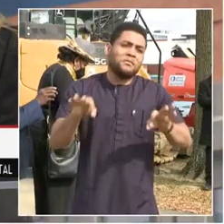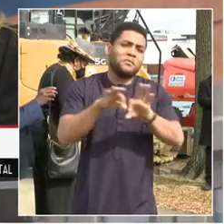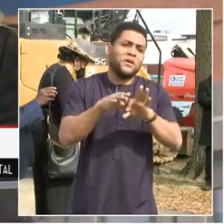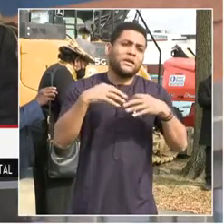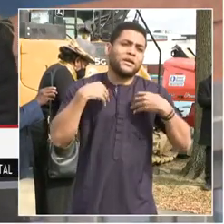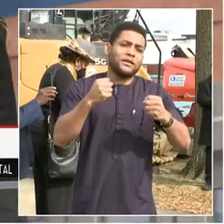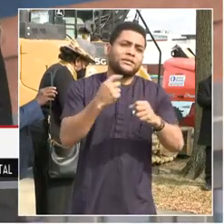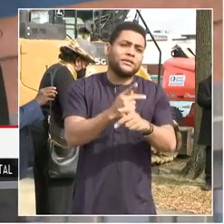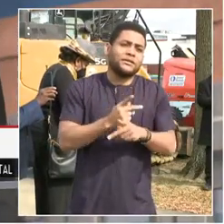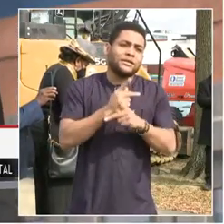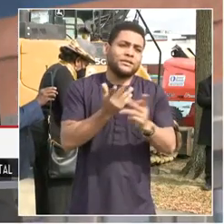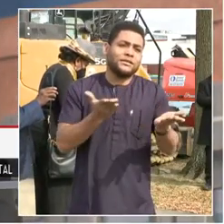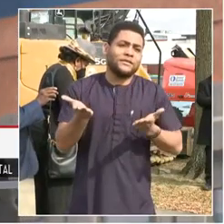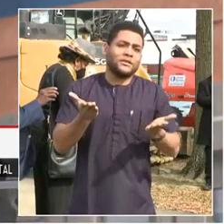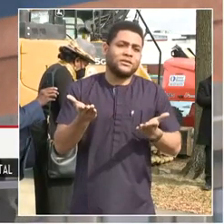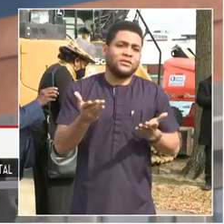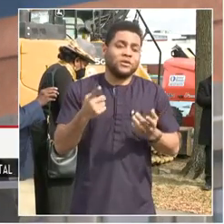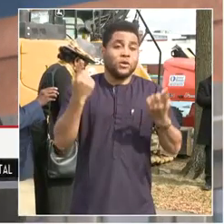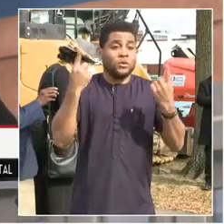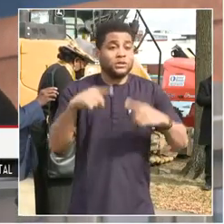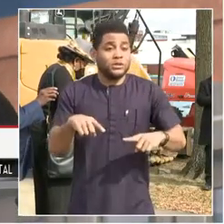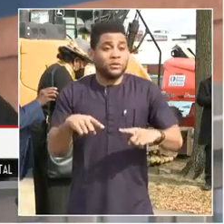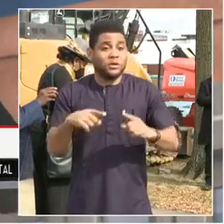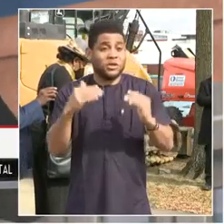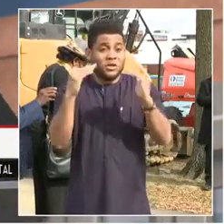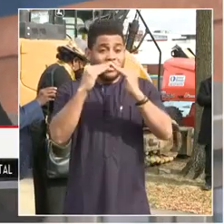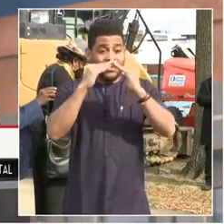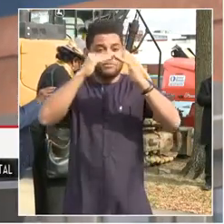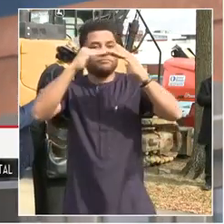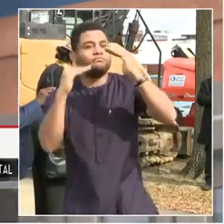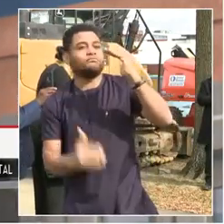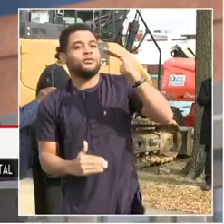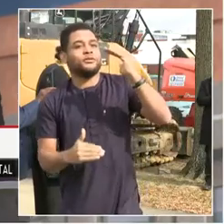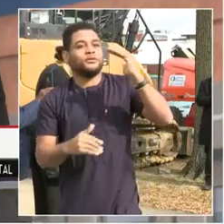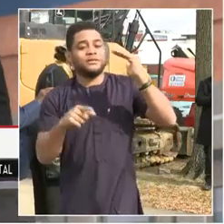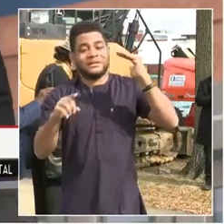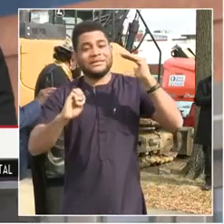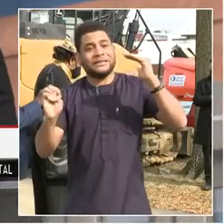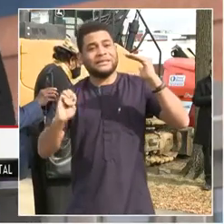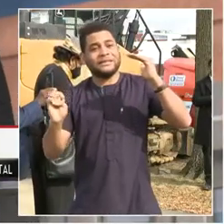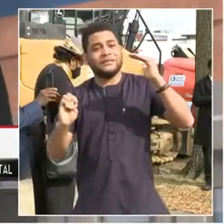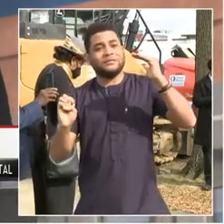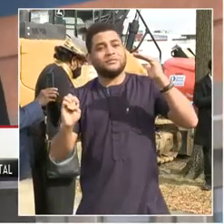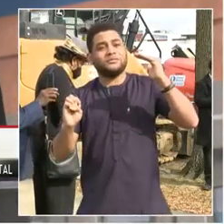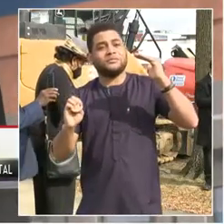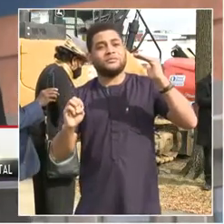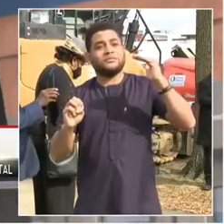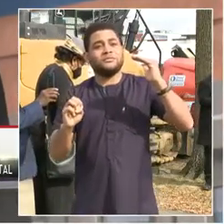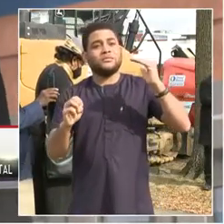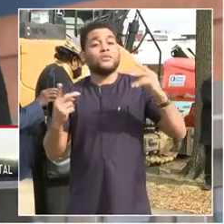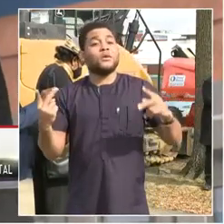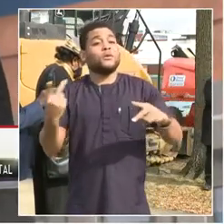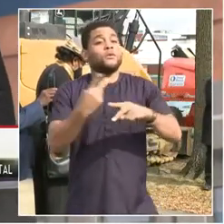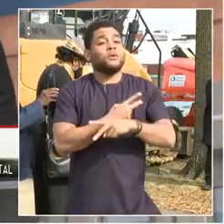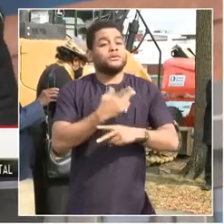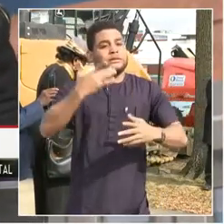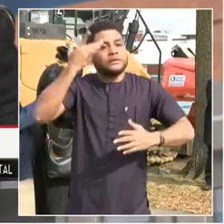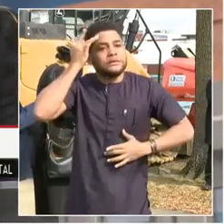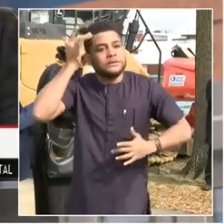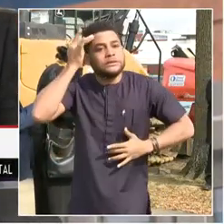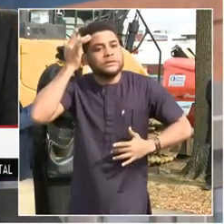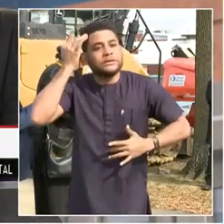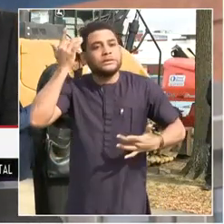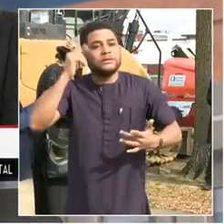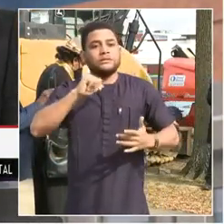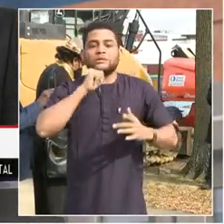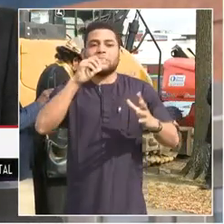in healthcare inequities and lower healthcare outcomes. This is simply unacceptable, and we